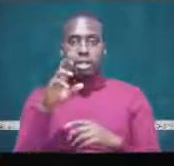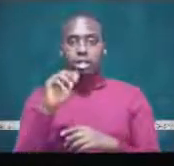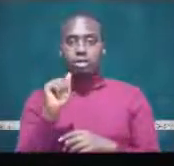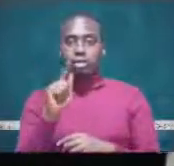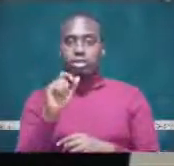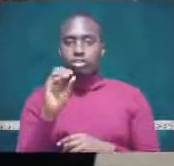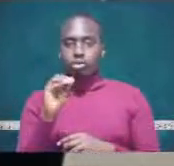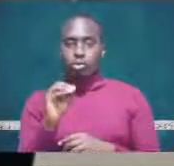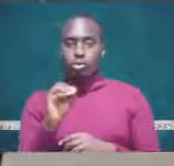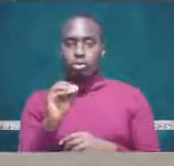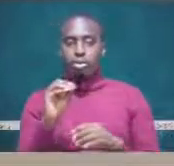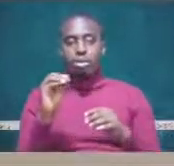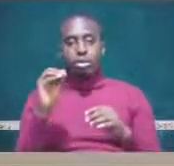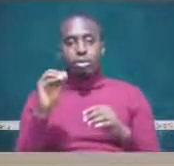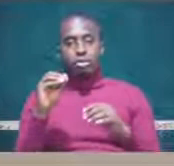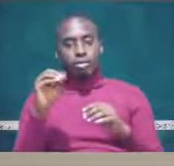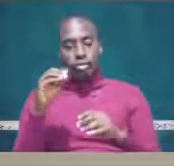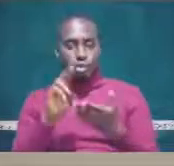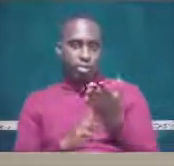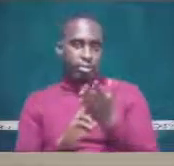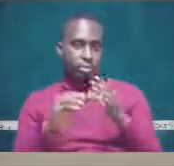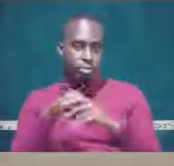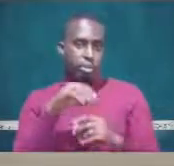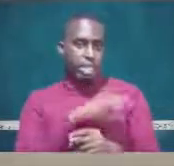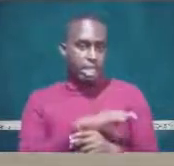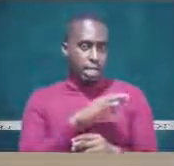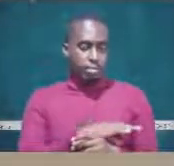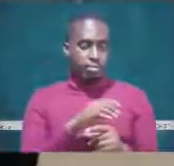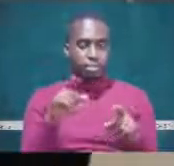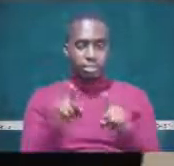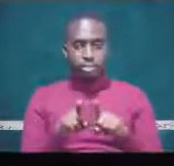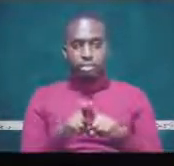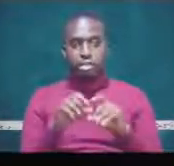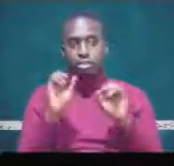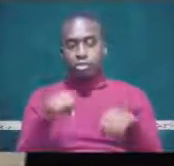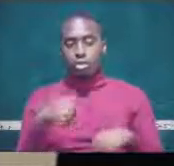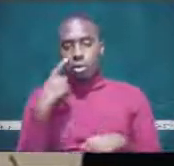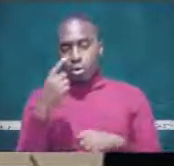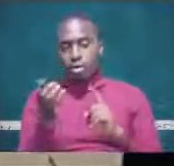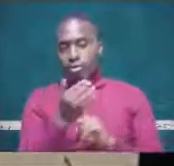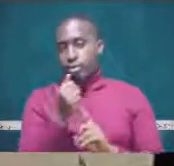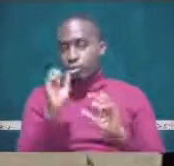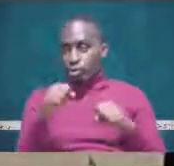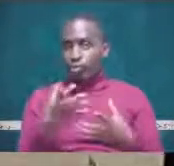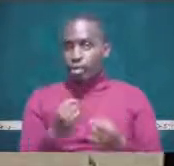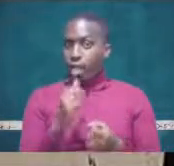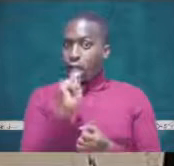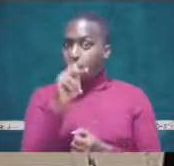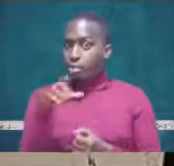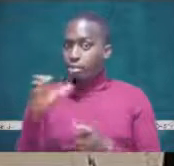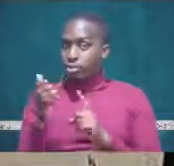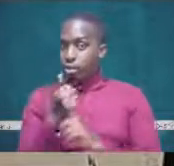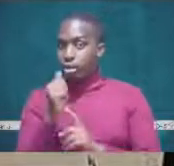of consumption to income. Now, to get average propensity to consume, we shall get the consumption, the amount that